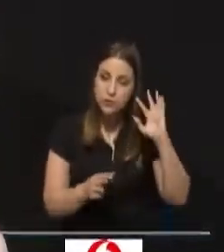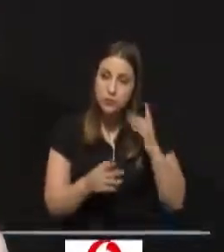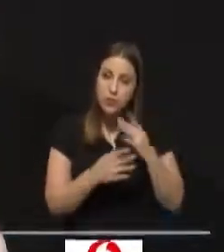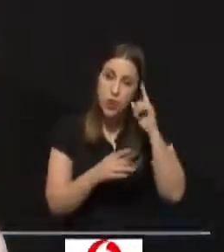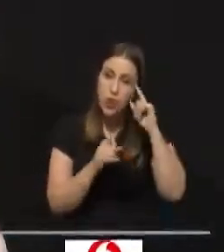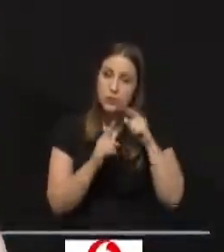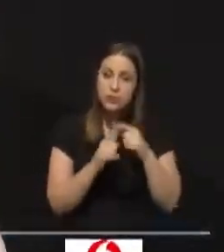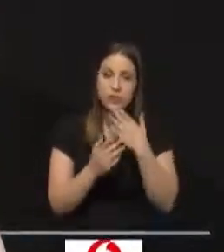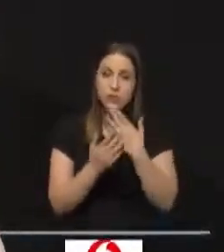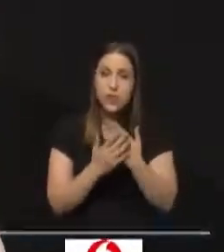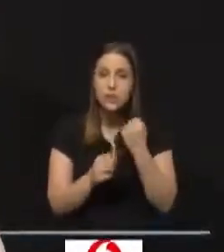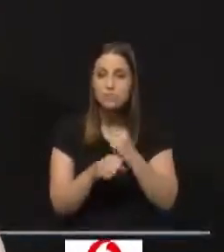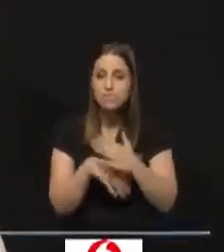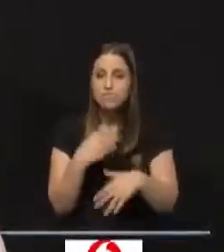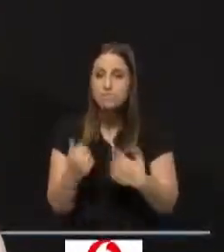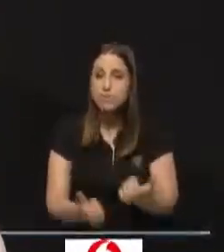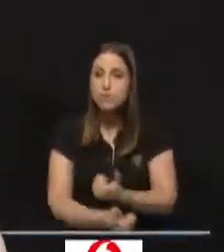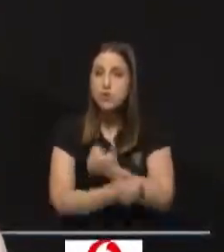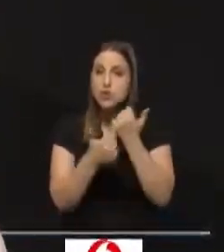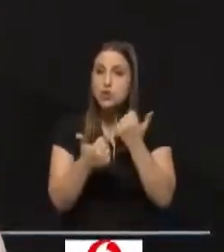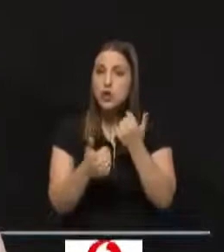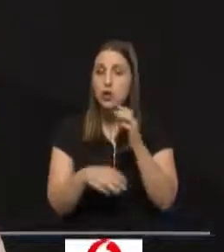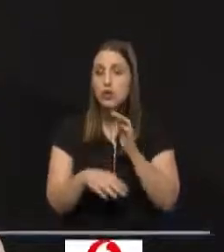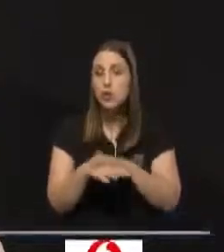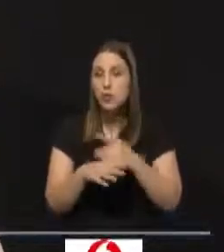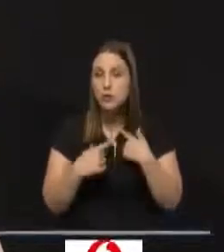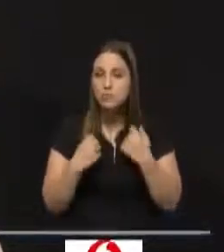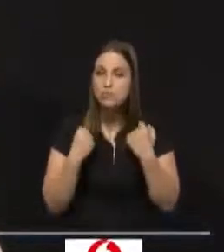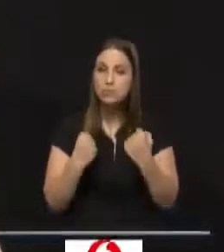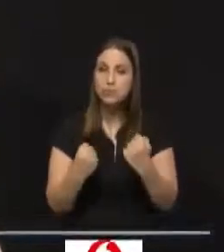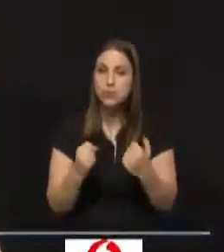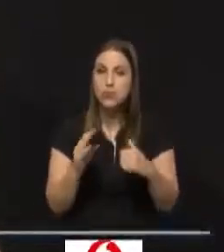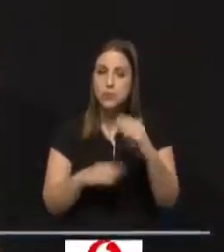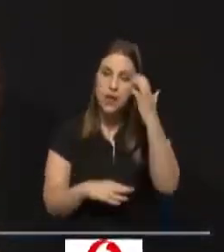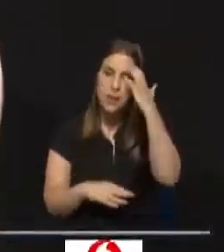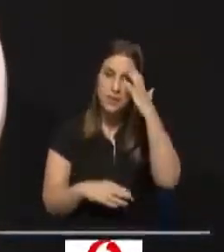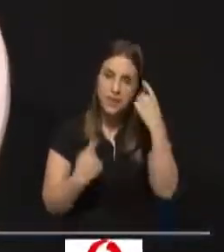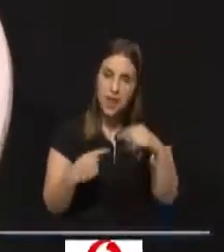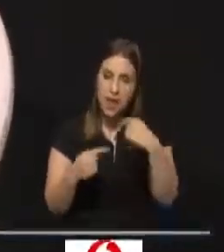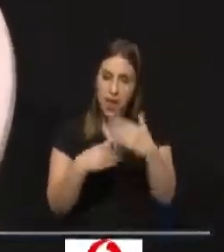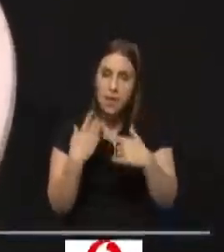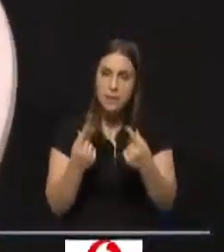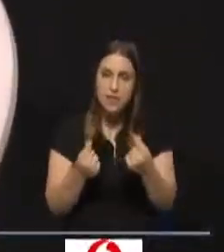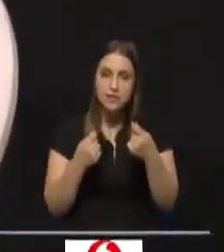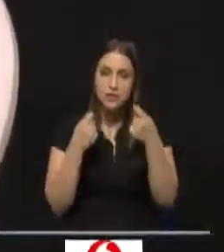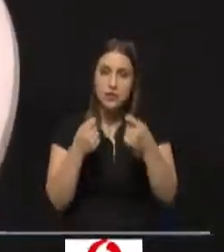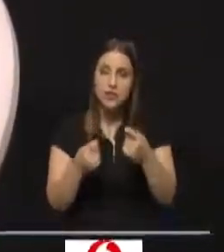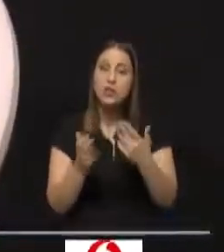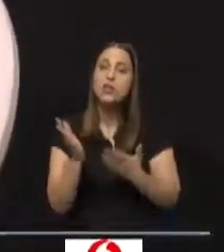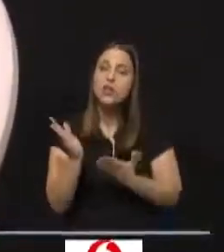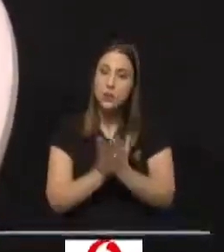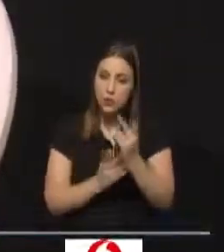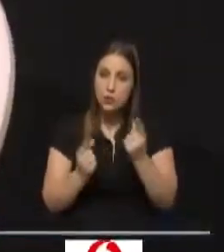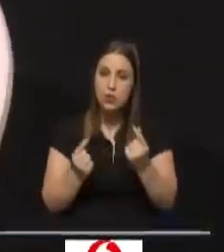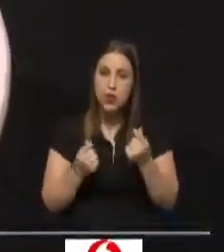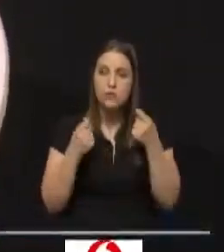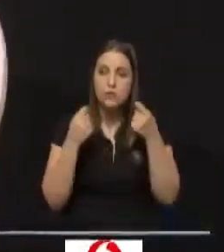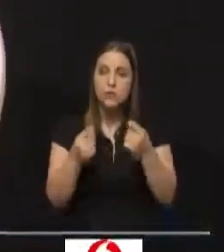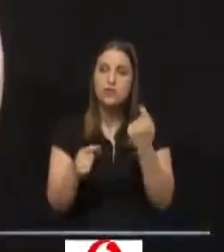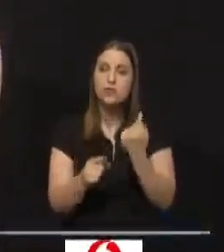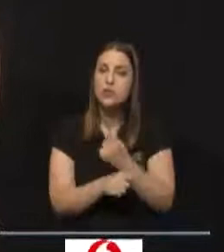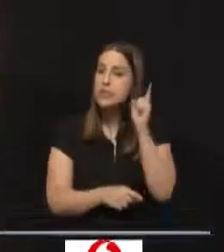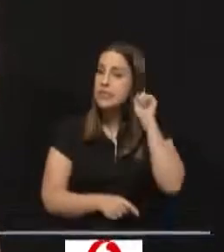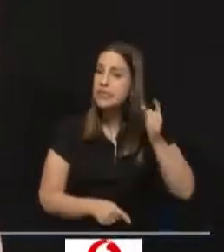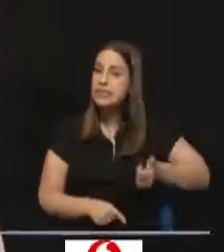few years to optimize operations, to be more resilient, and we may have the capacity to continue to